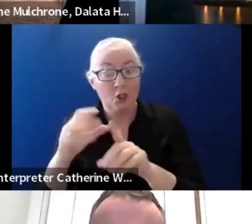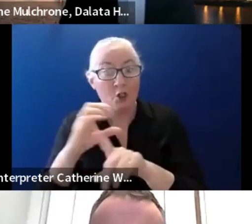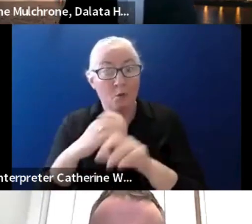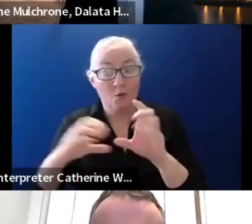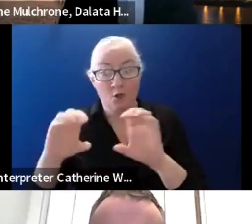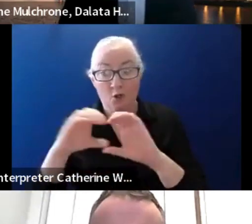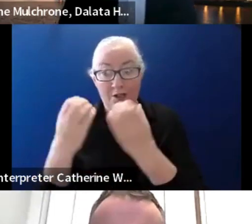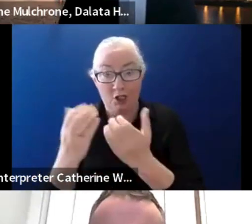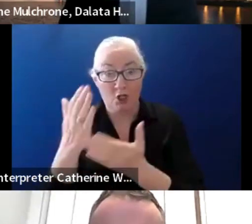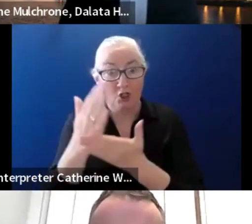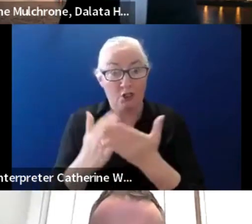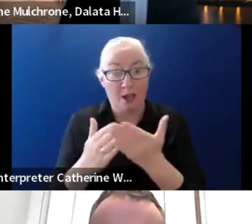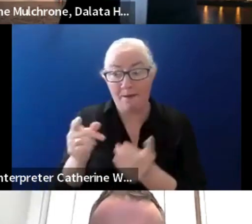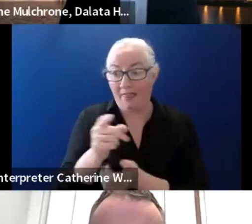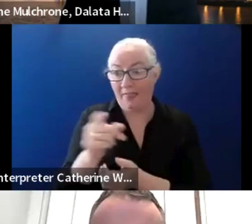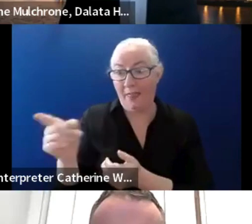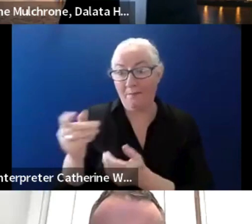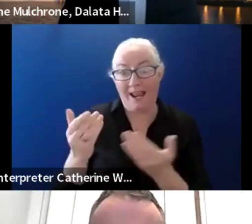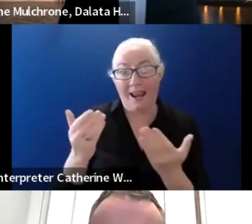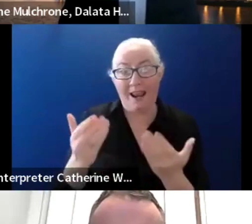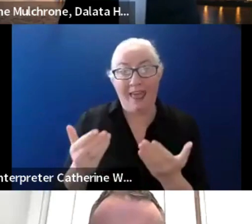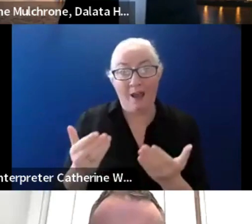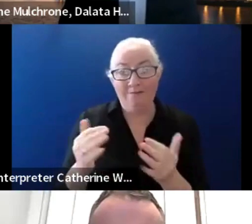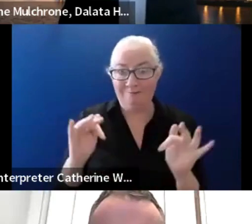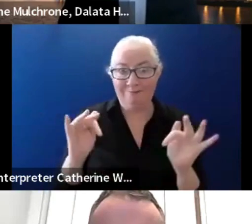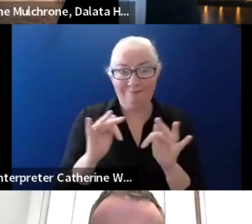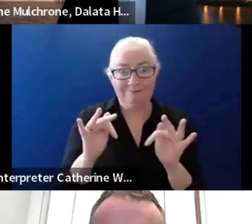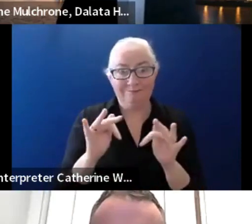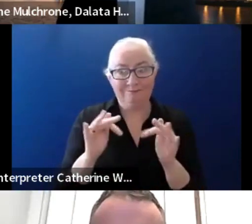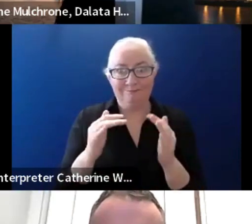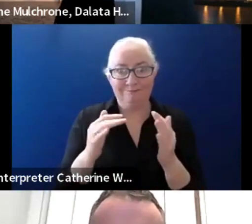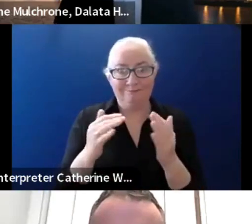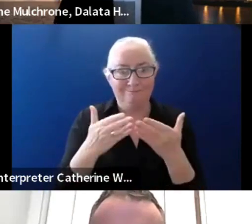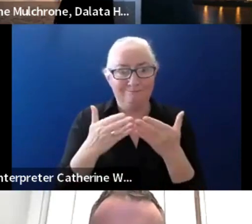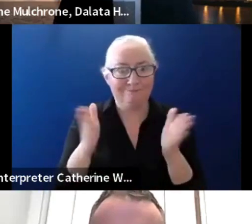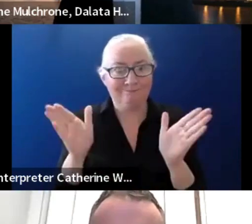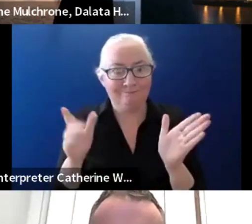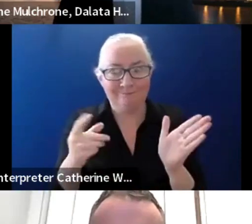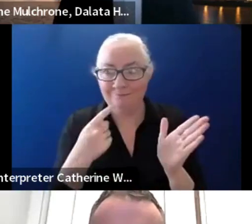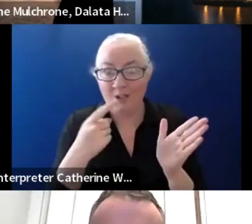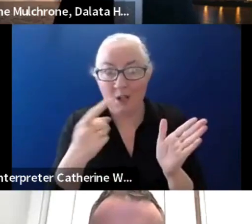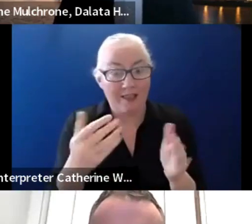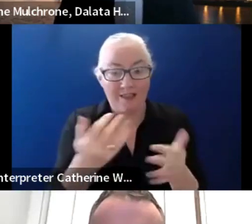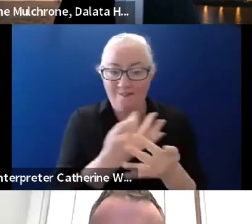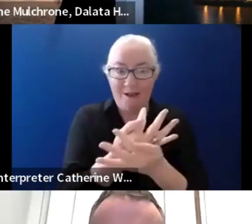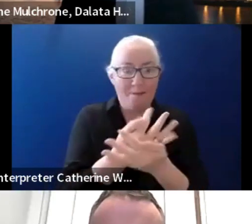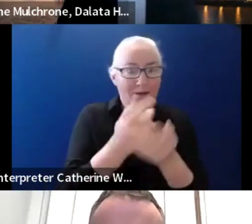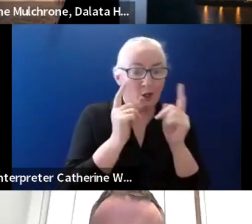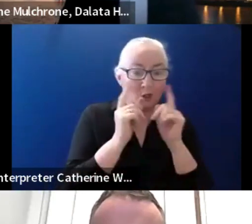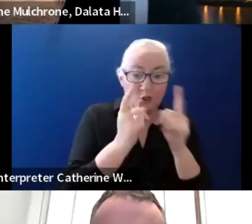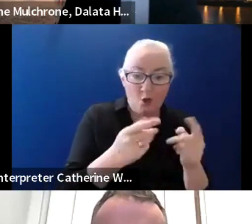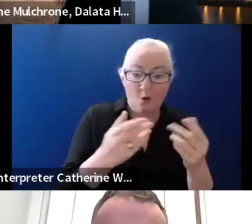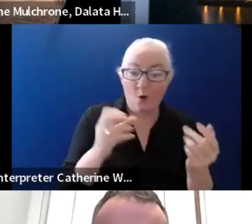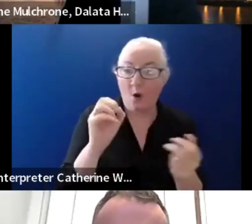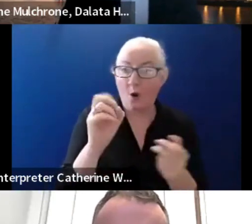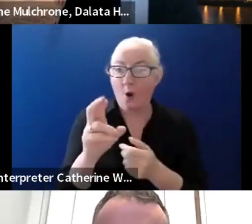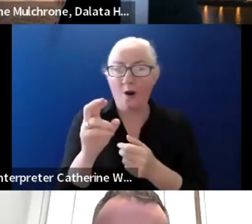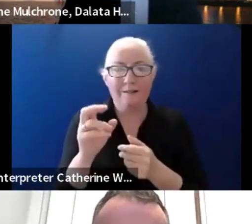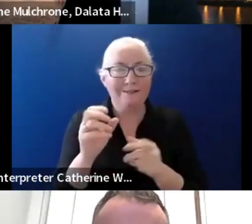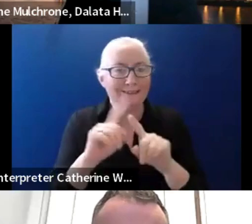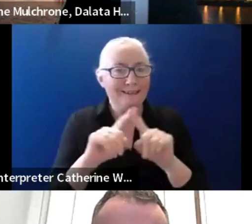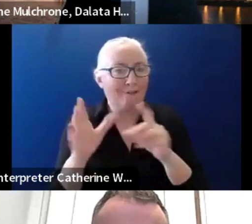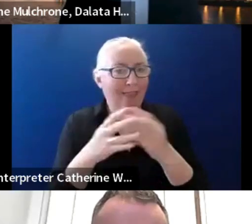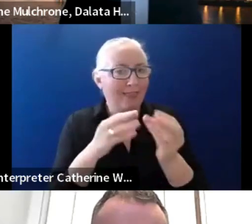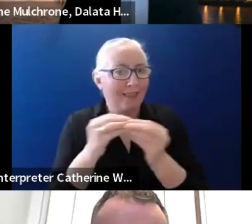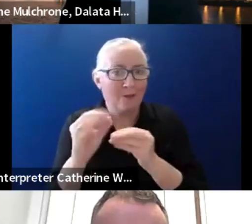of them are actually even at this stage fearful to actually come forward, and maybe their families don't know, or different things that are going on